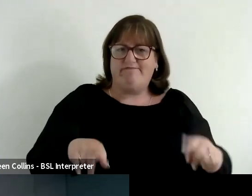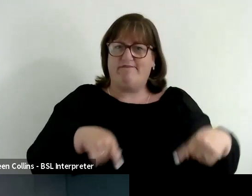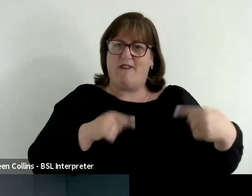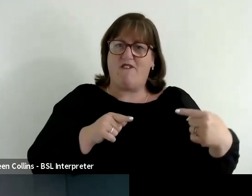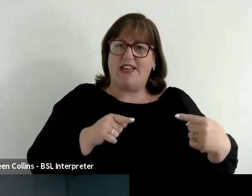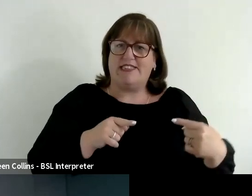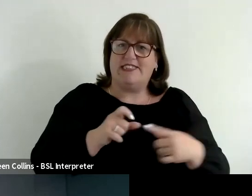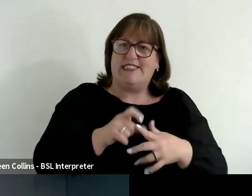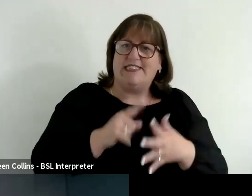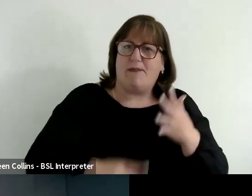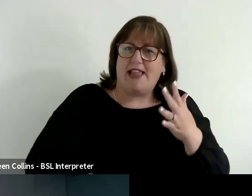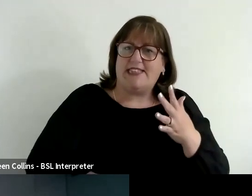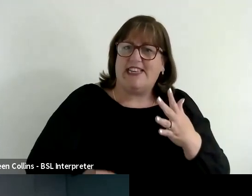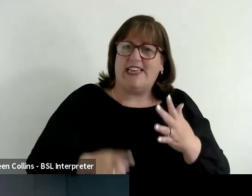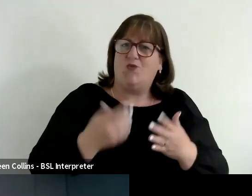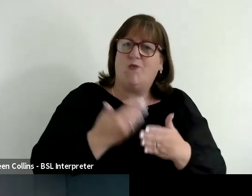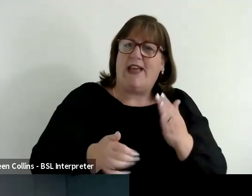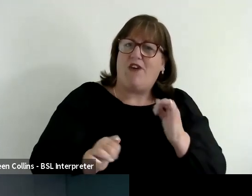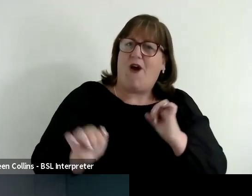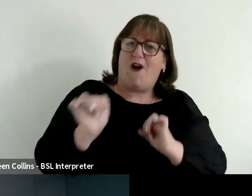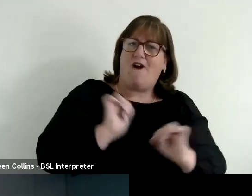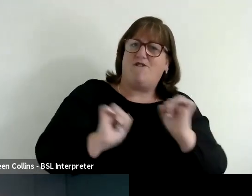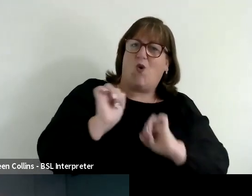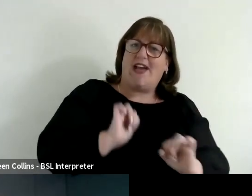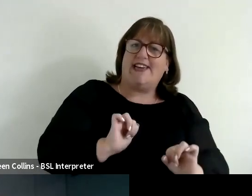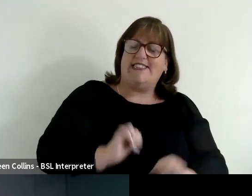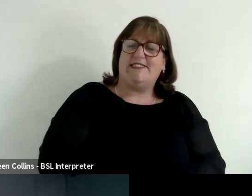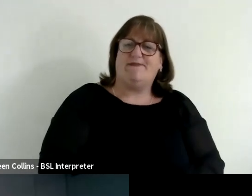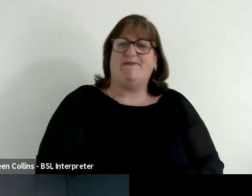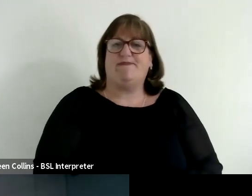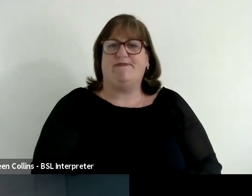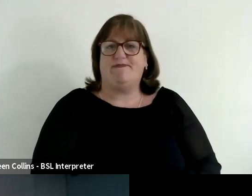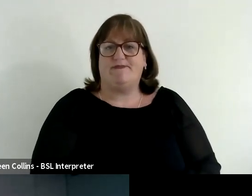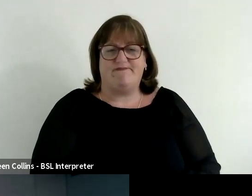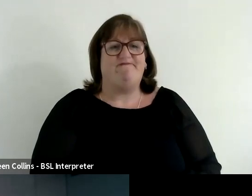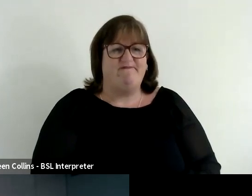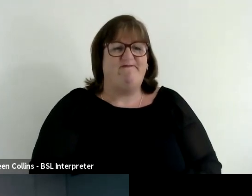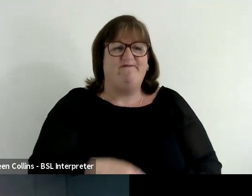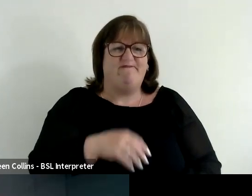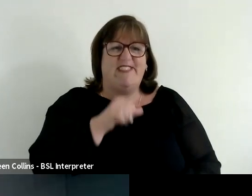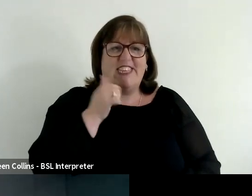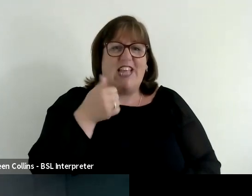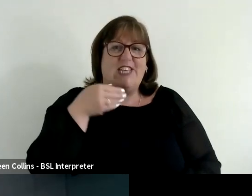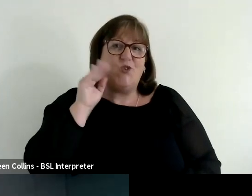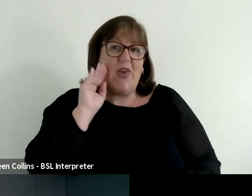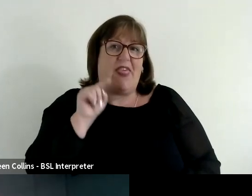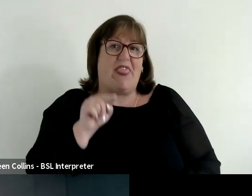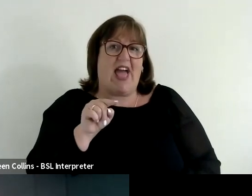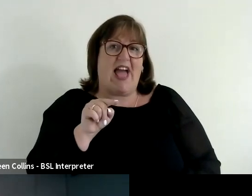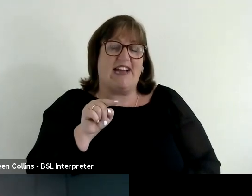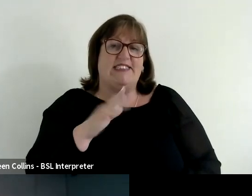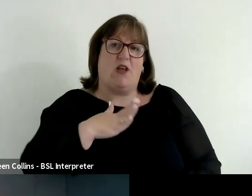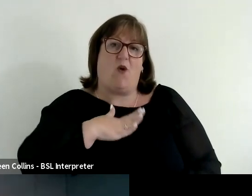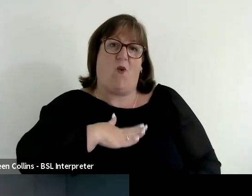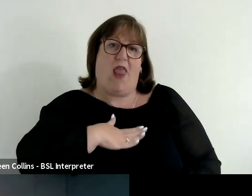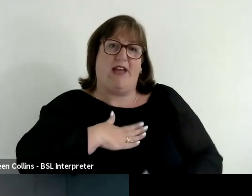it's a bit difficult and awkward. Yeah, that's really nice to hear that. And I think, what I would like to, I guess, explain to